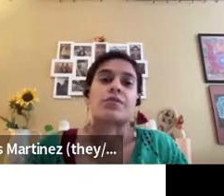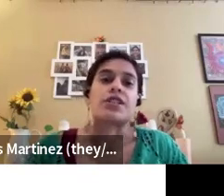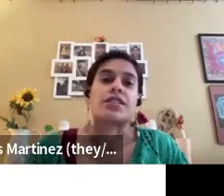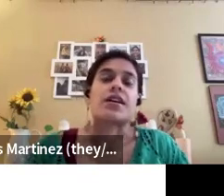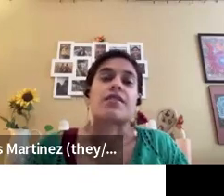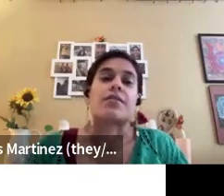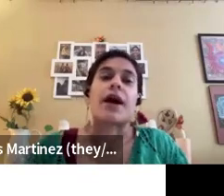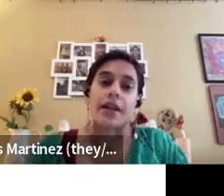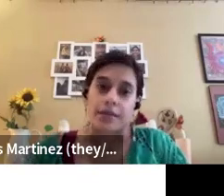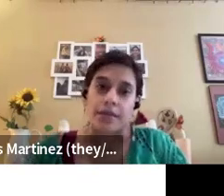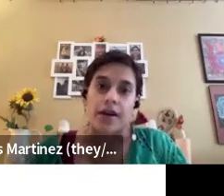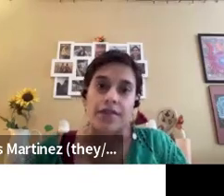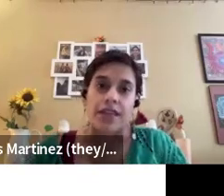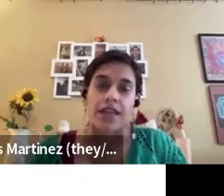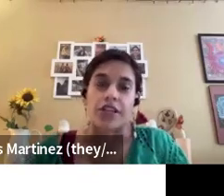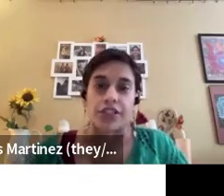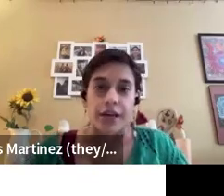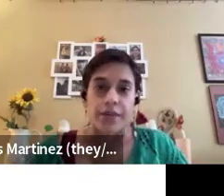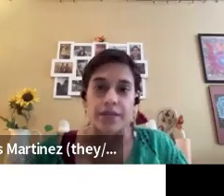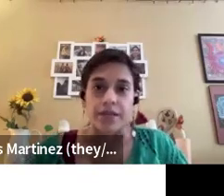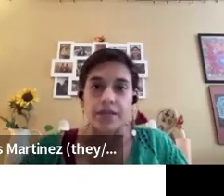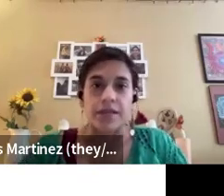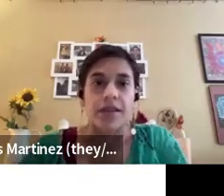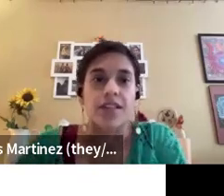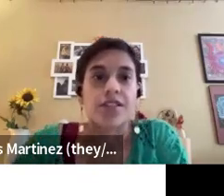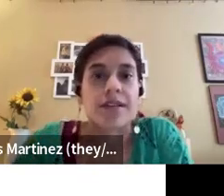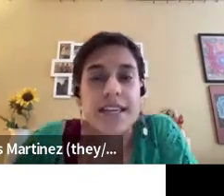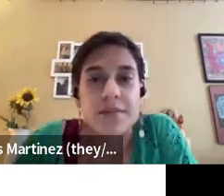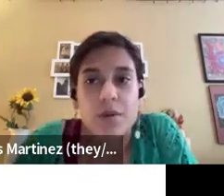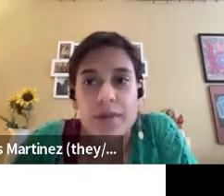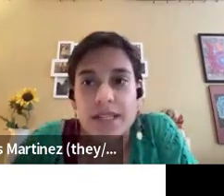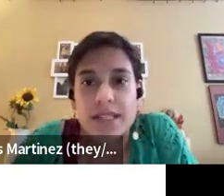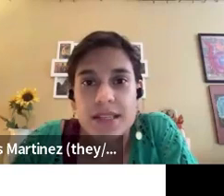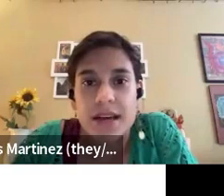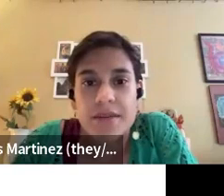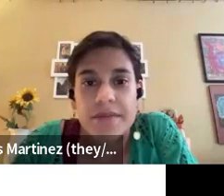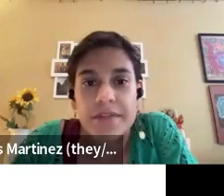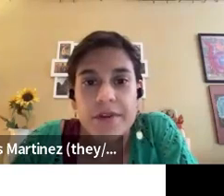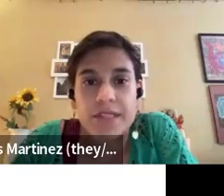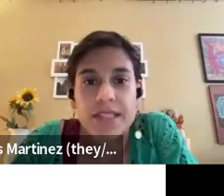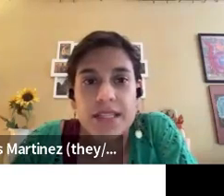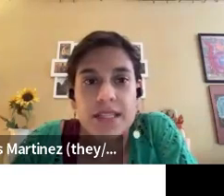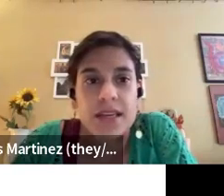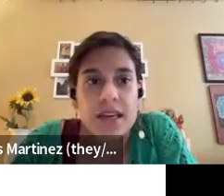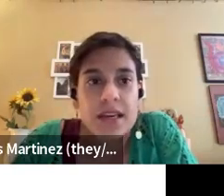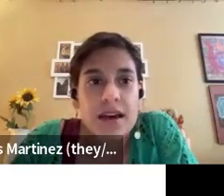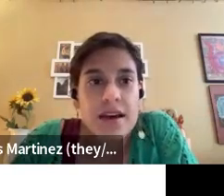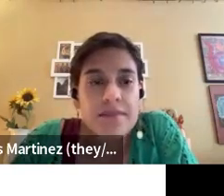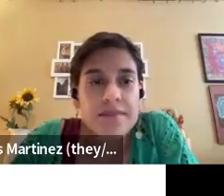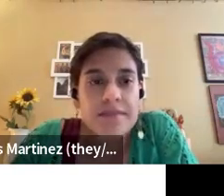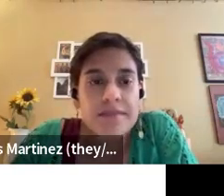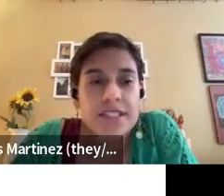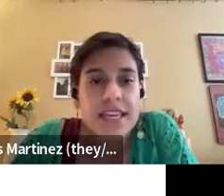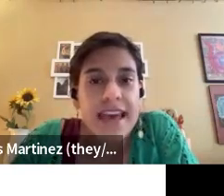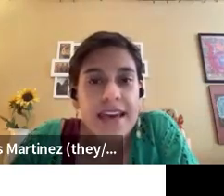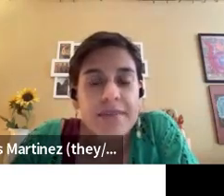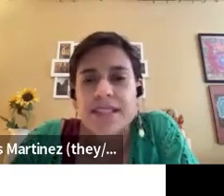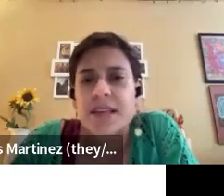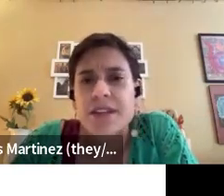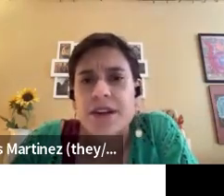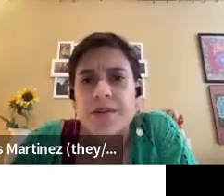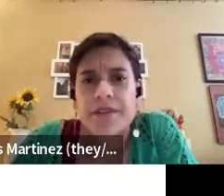audio descriptions on the bottom of the transcript. So I'll take a moment for folks to